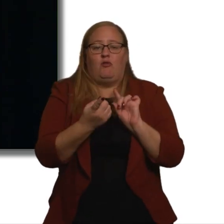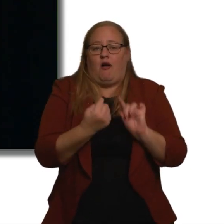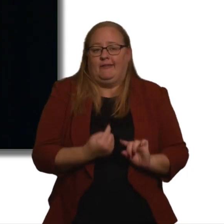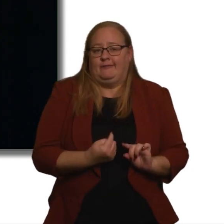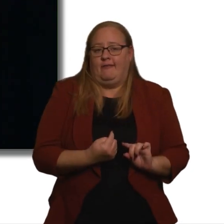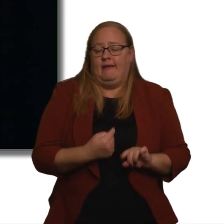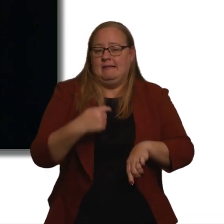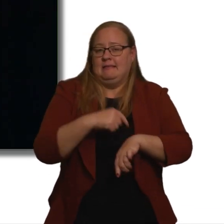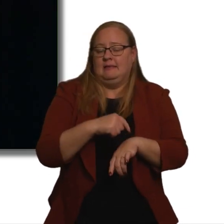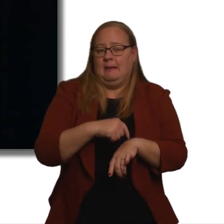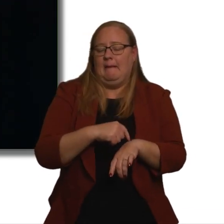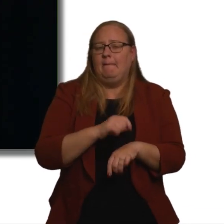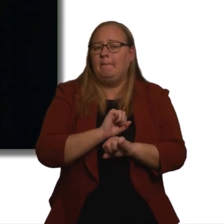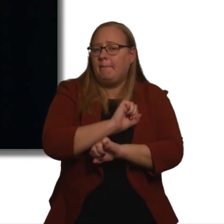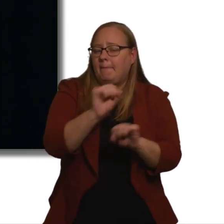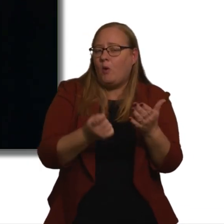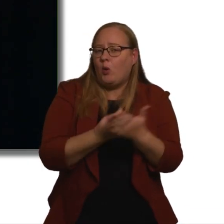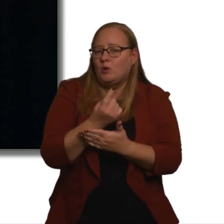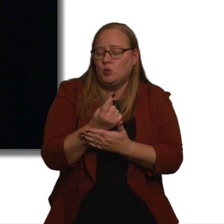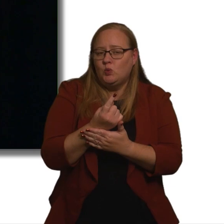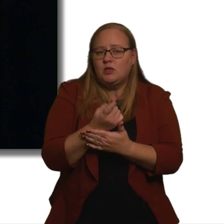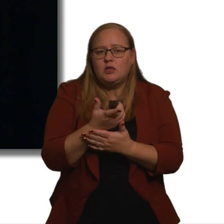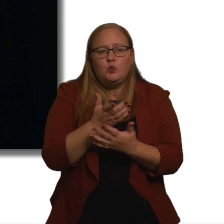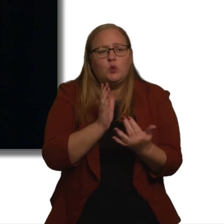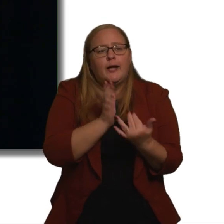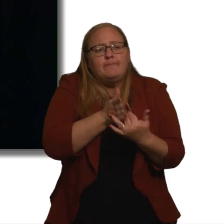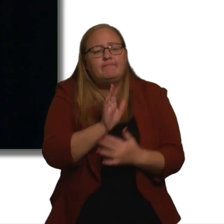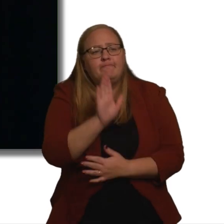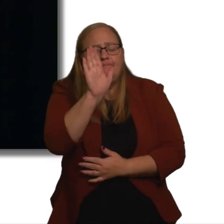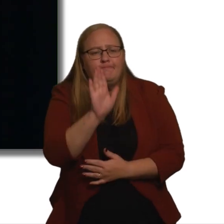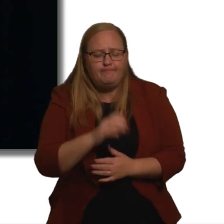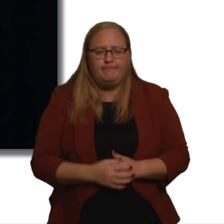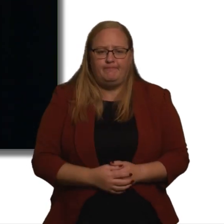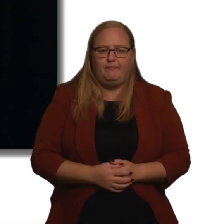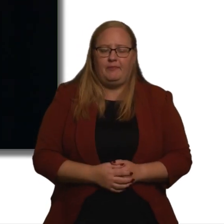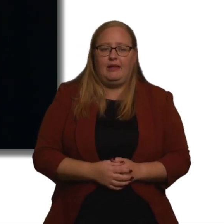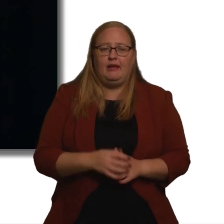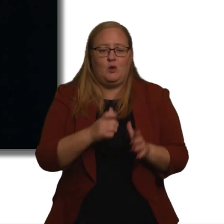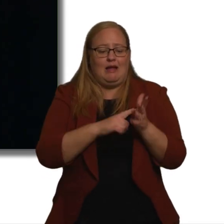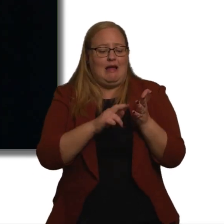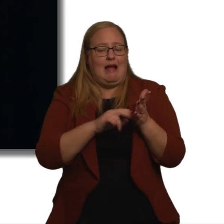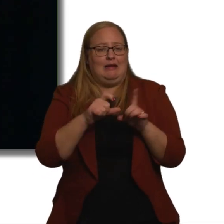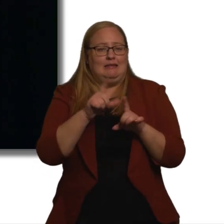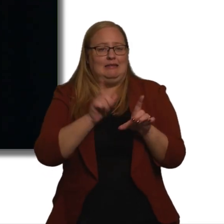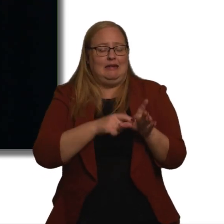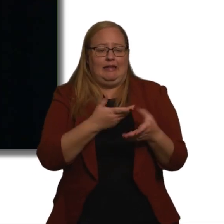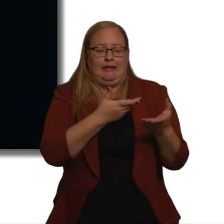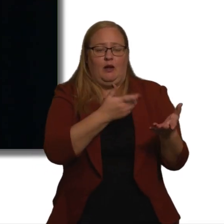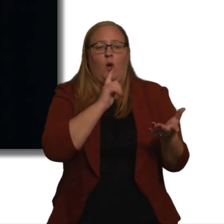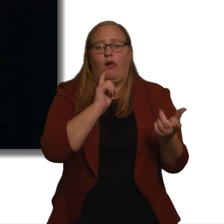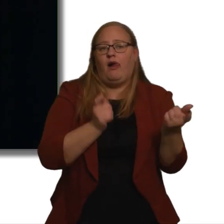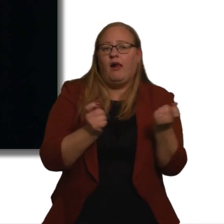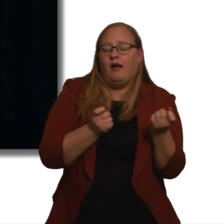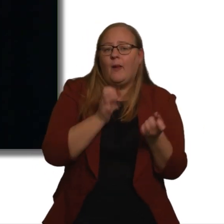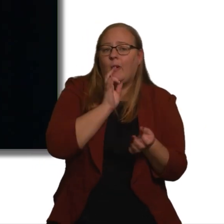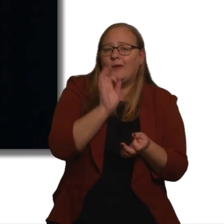session, which is an opportunity for you to have your say. So I'm going to hand over to Andy, who is going to